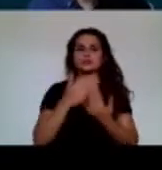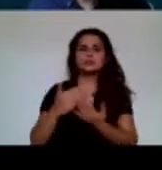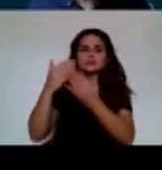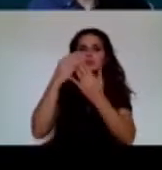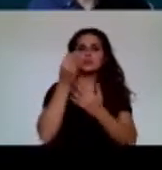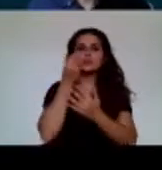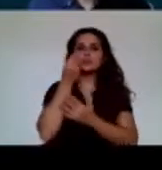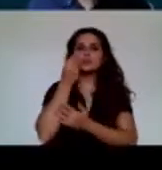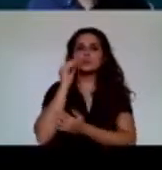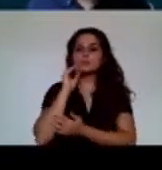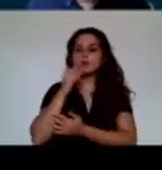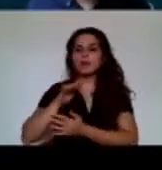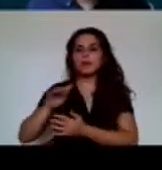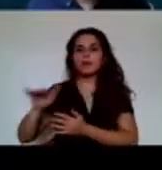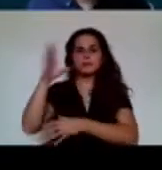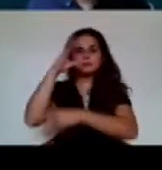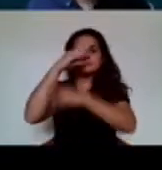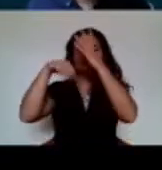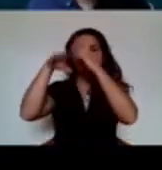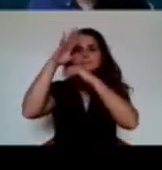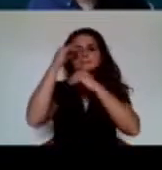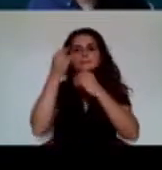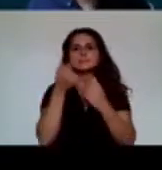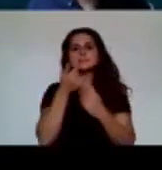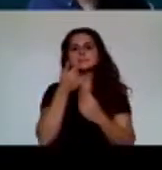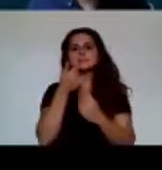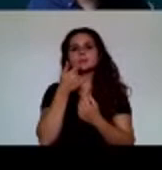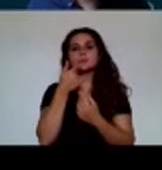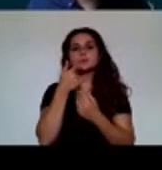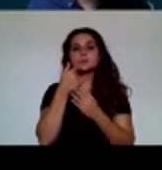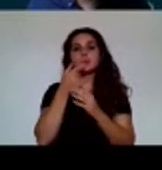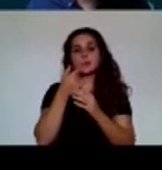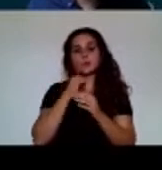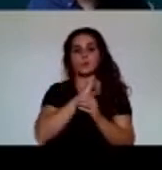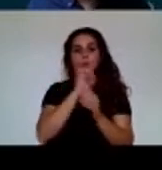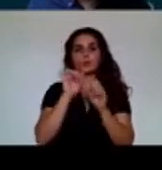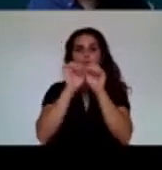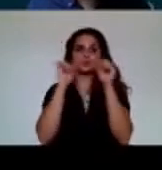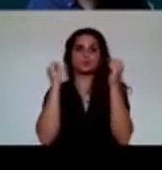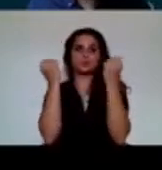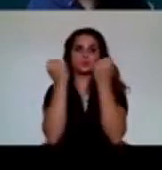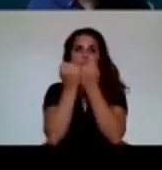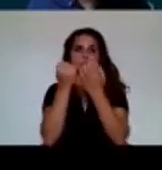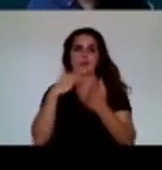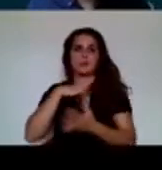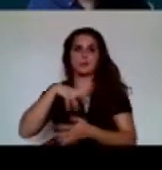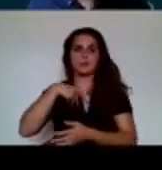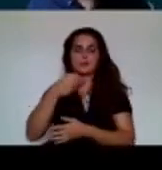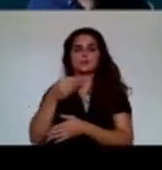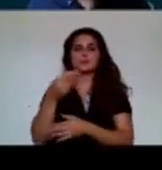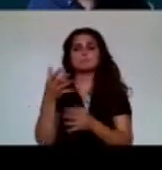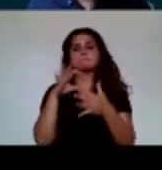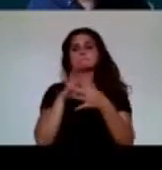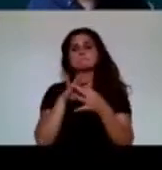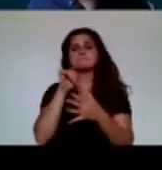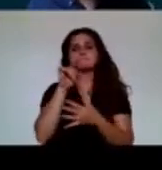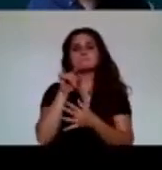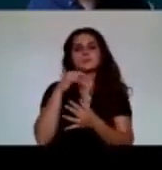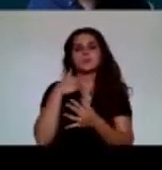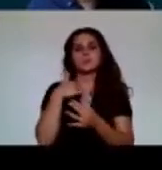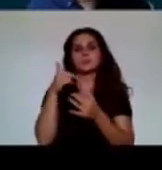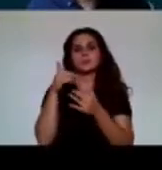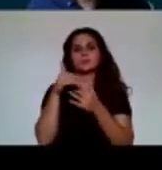how children learn to navigate our complex social worlds. So in a way, in doing